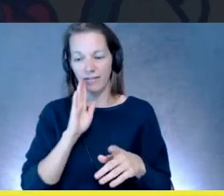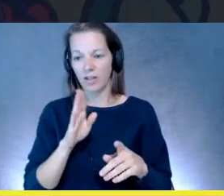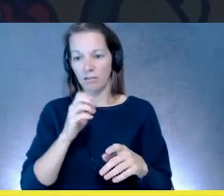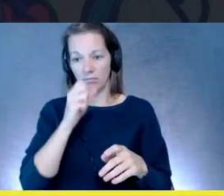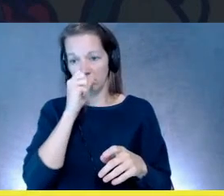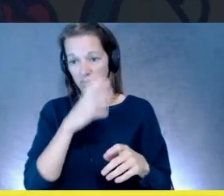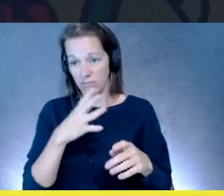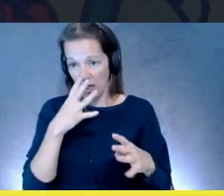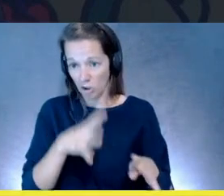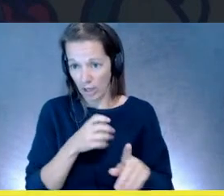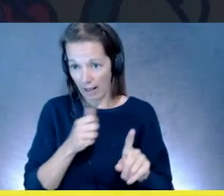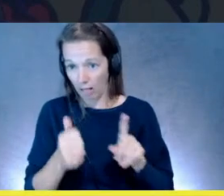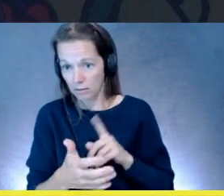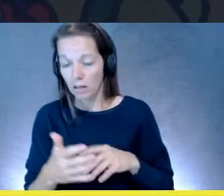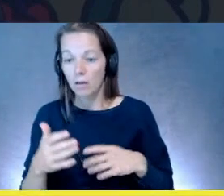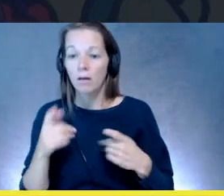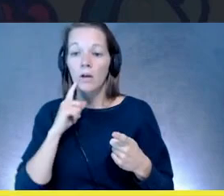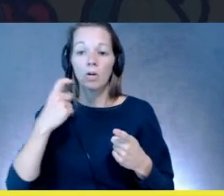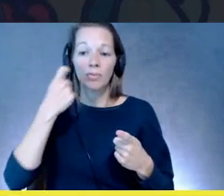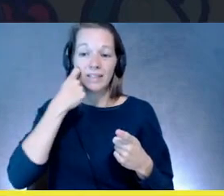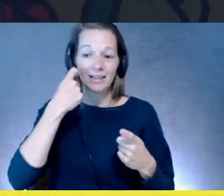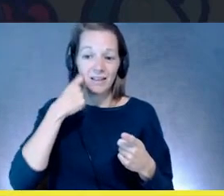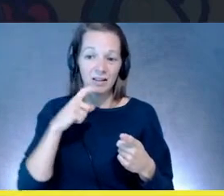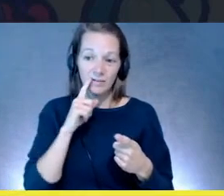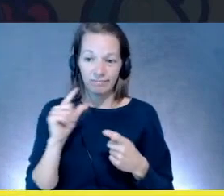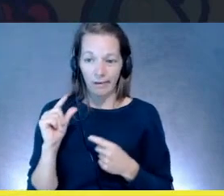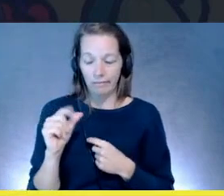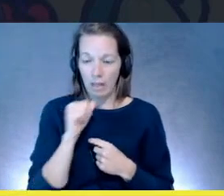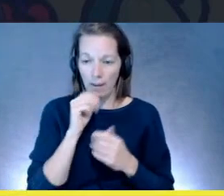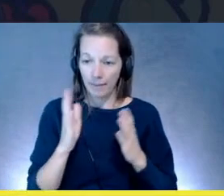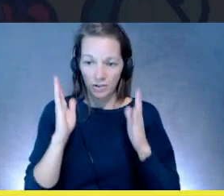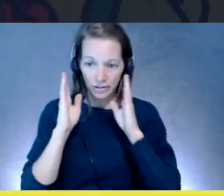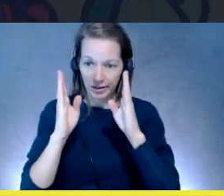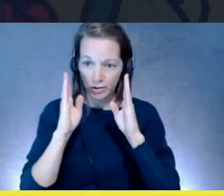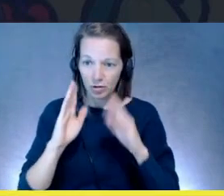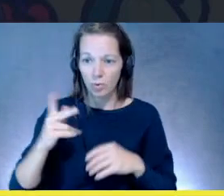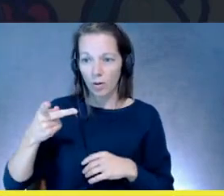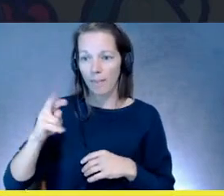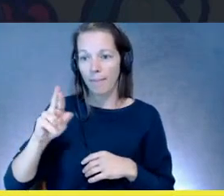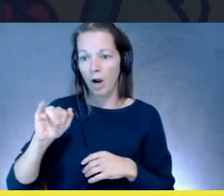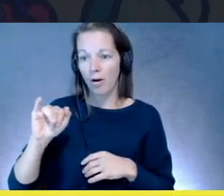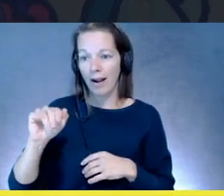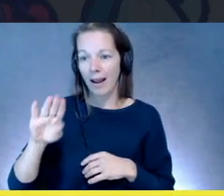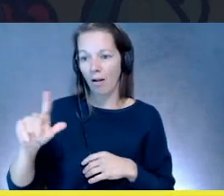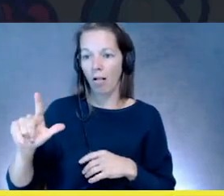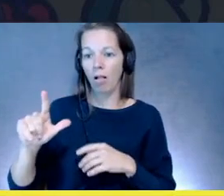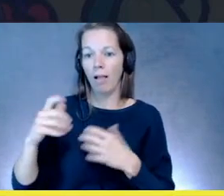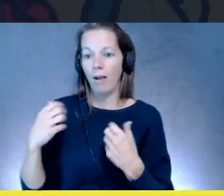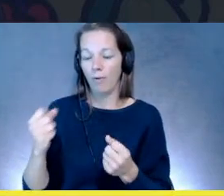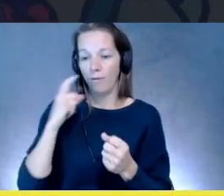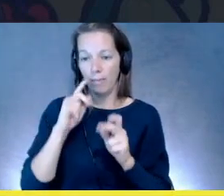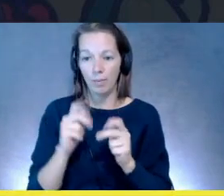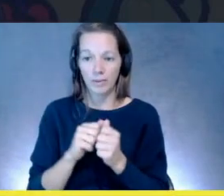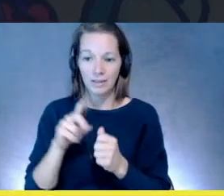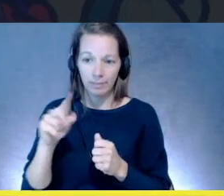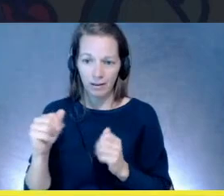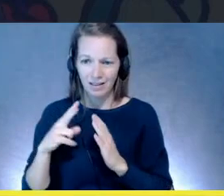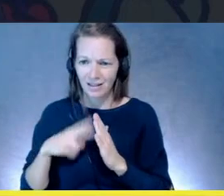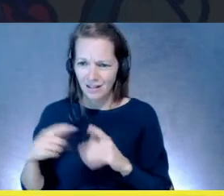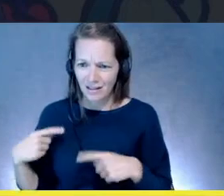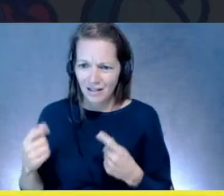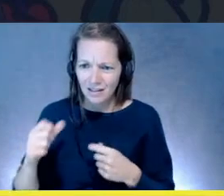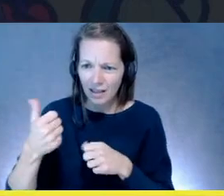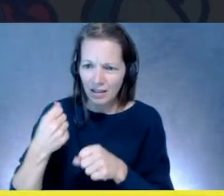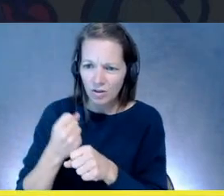explain why, until quite recently, there was very little attention to perinatal health of people with disabilities. But in the past decade, a rapidly